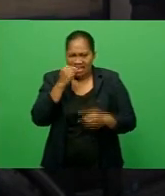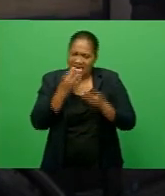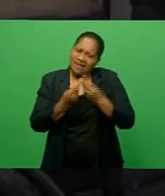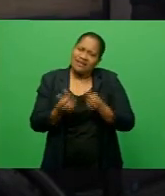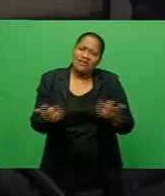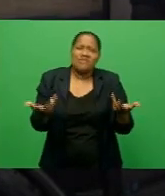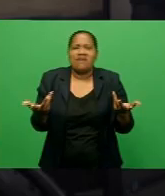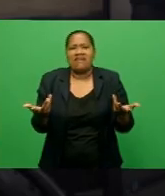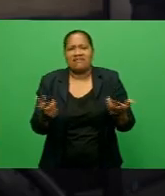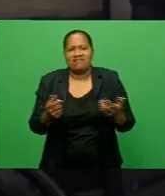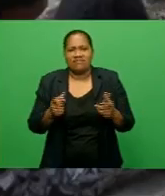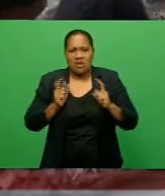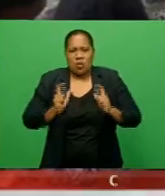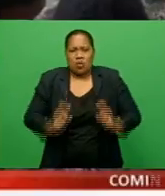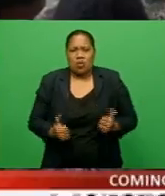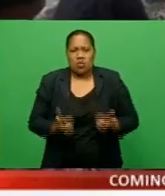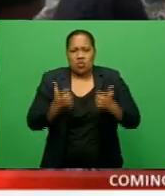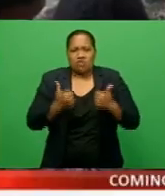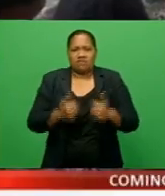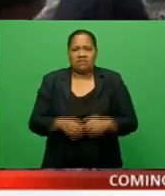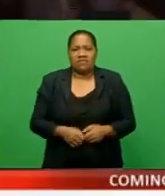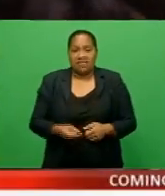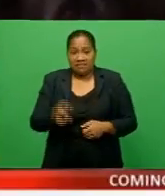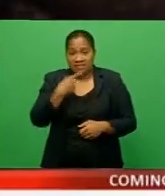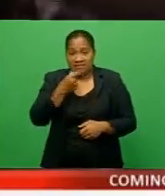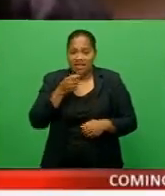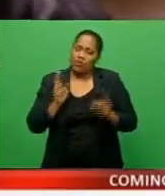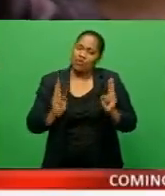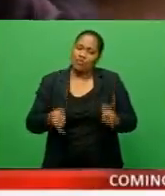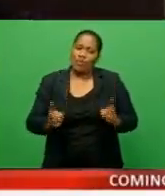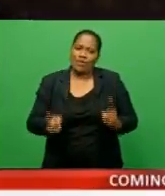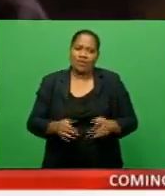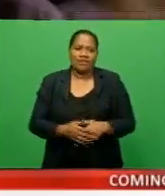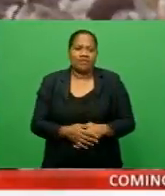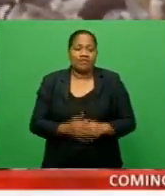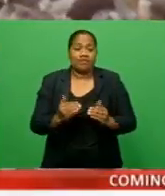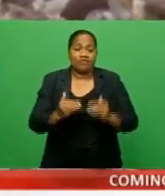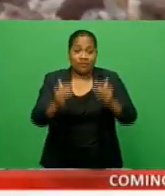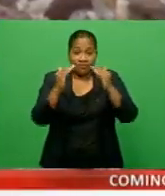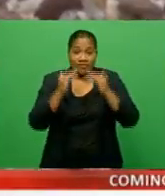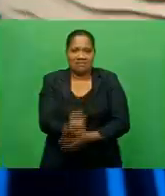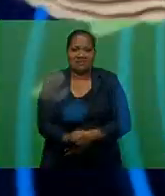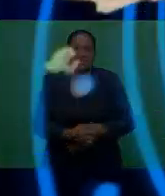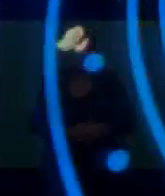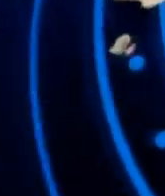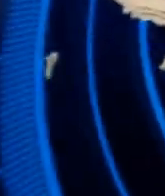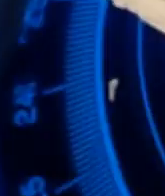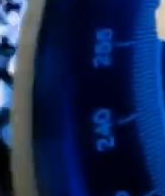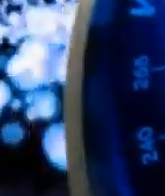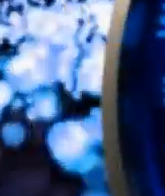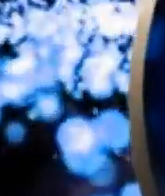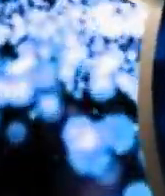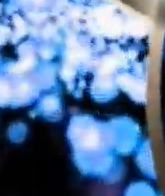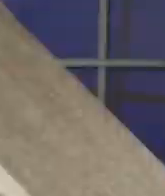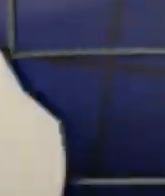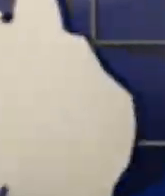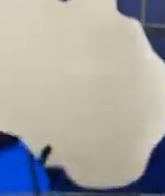as normal as others. Up ahead, Lao women battle COVID-19 impact.